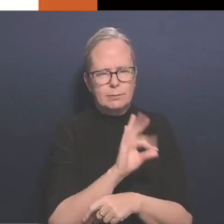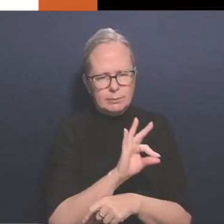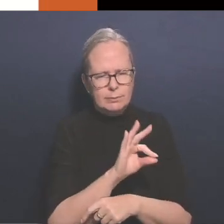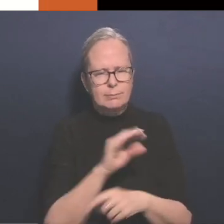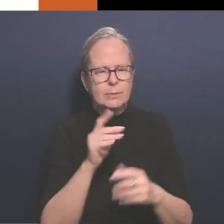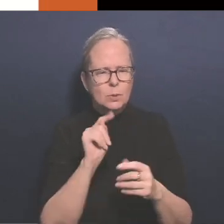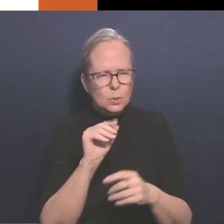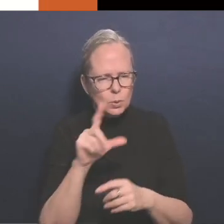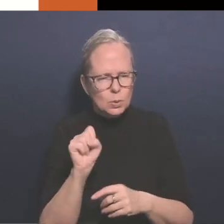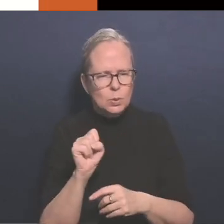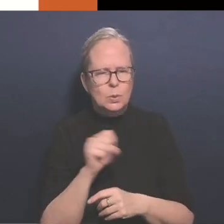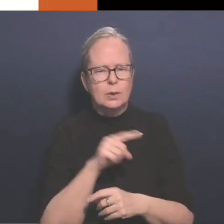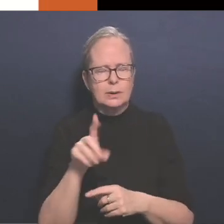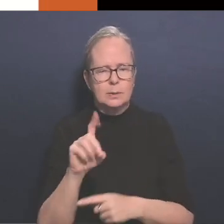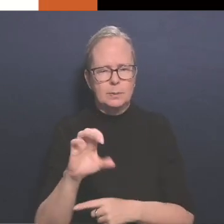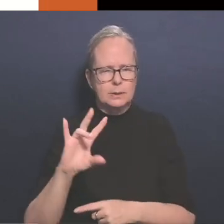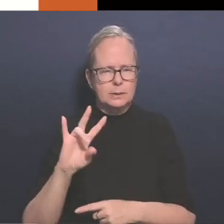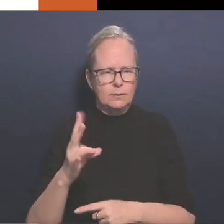I'm not